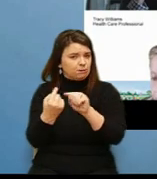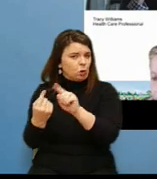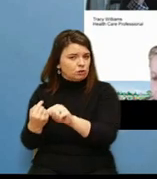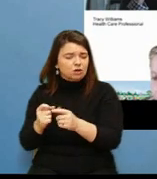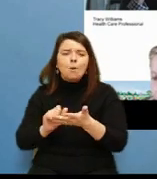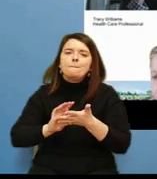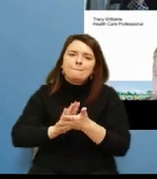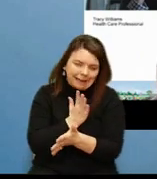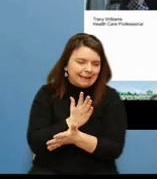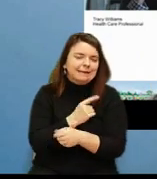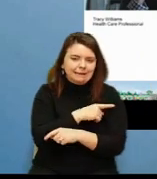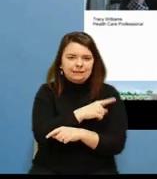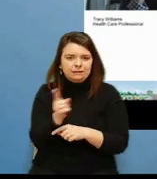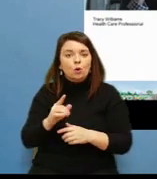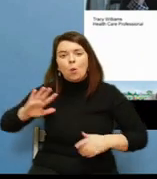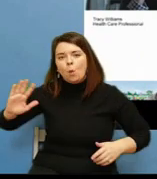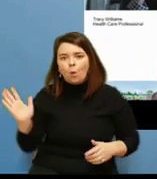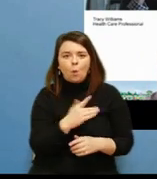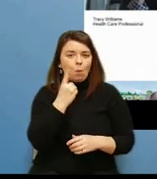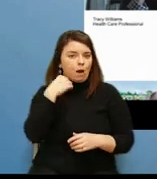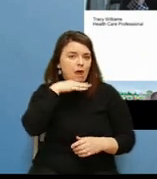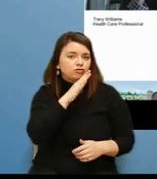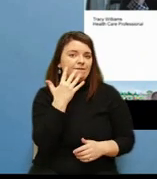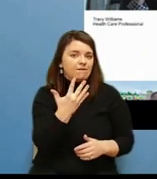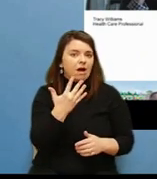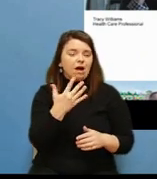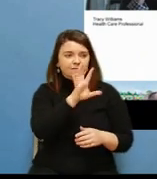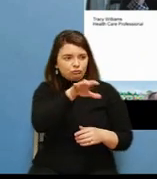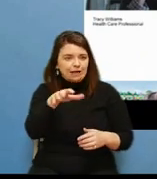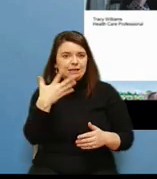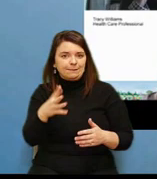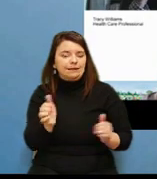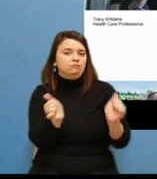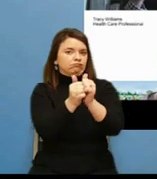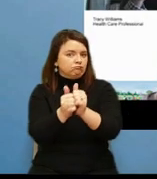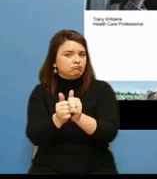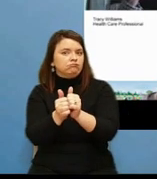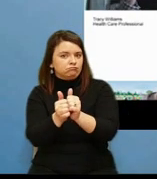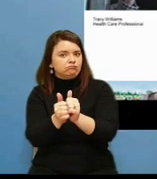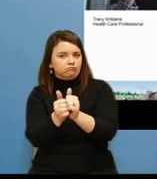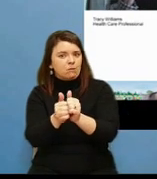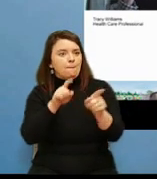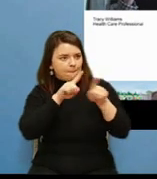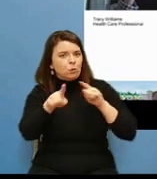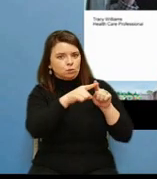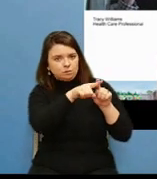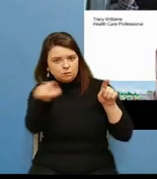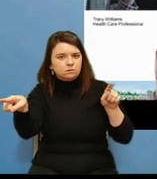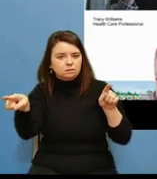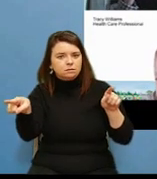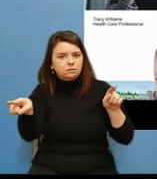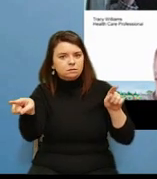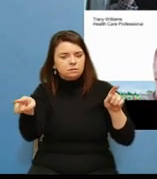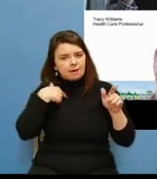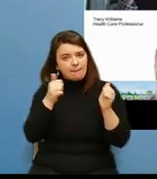had fantastic response from practices. I'm so pleased with the way that have come through. All 105 practices are signed up to a majority